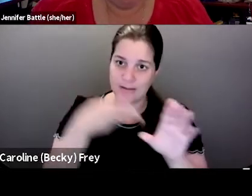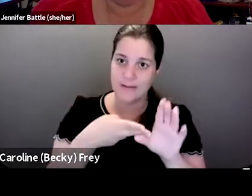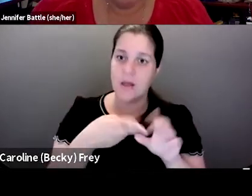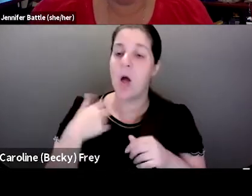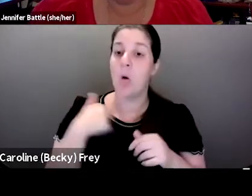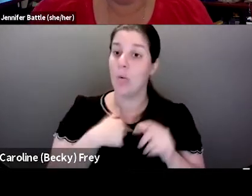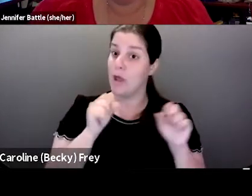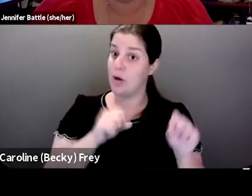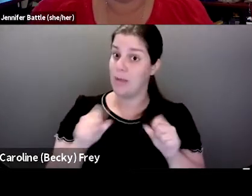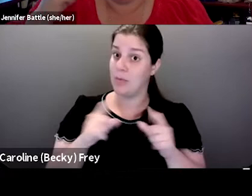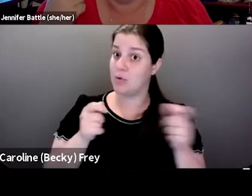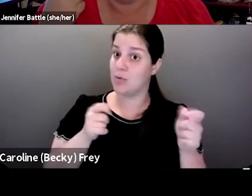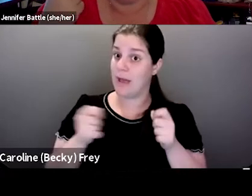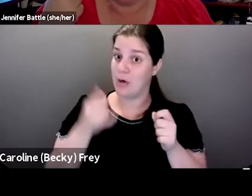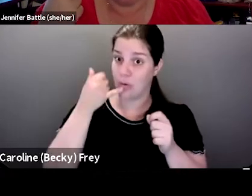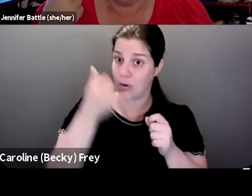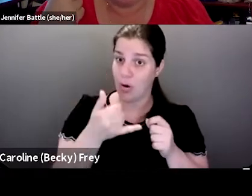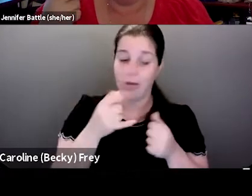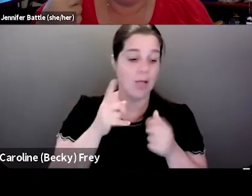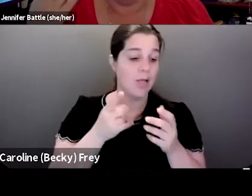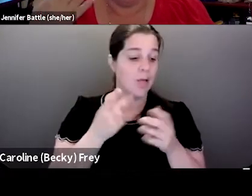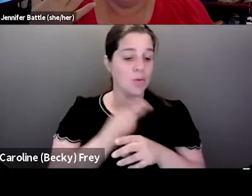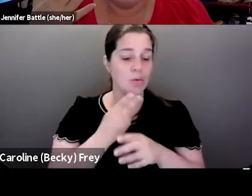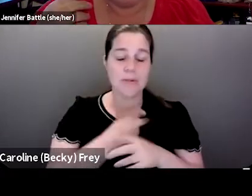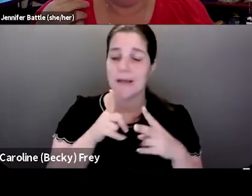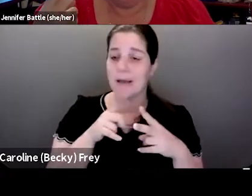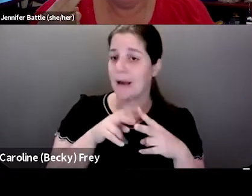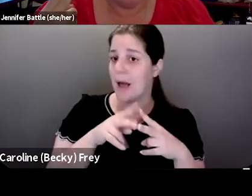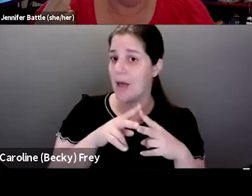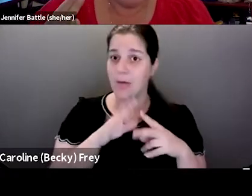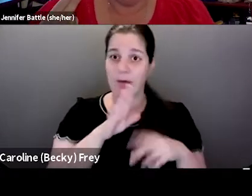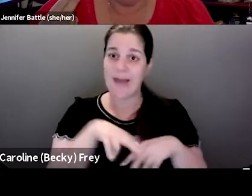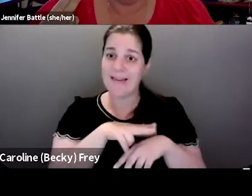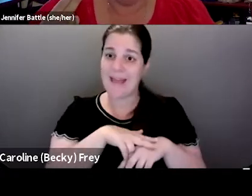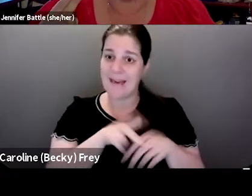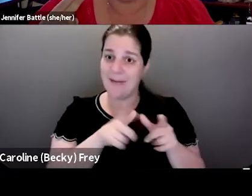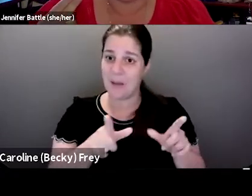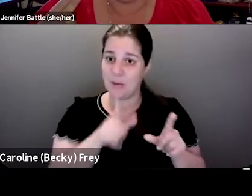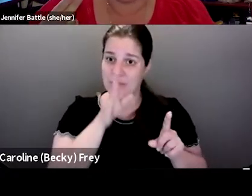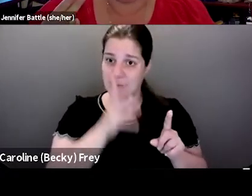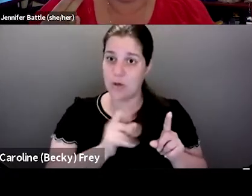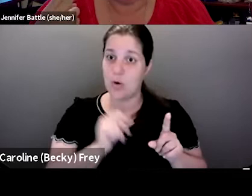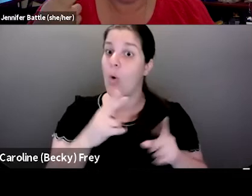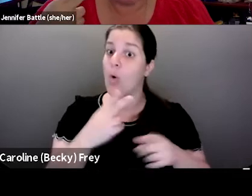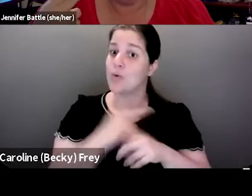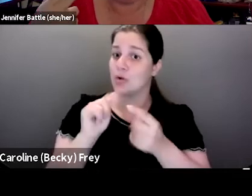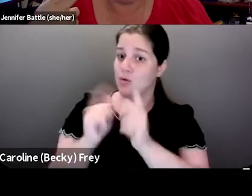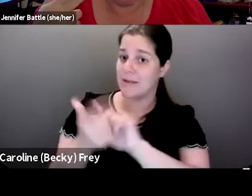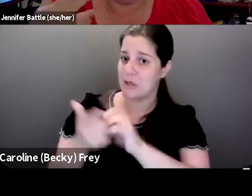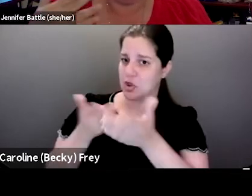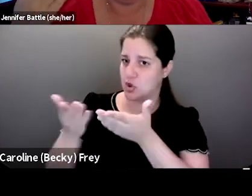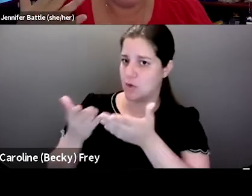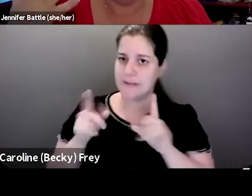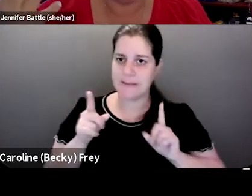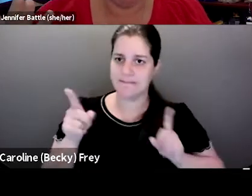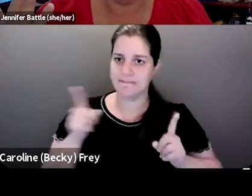handle the call using either a native speaker on the line, or if we have to use a translation service, what happens if we